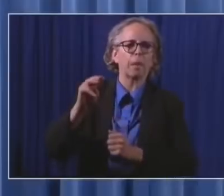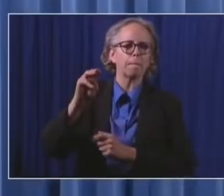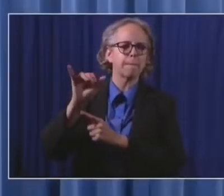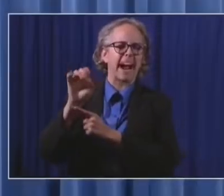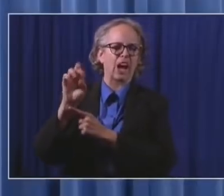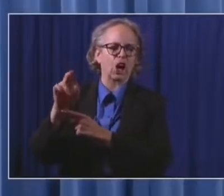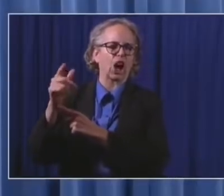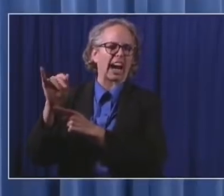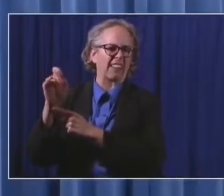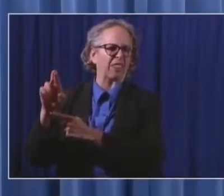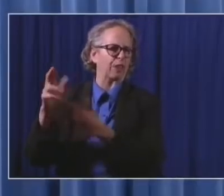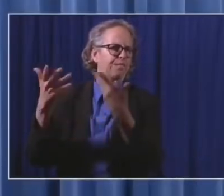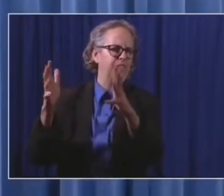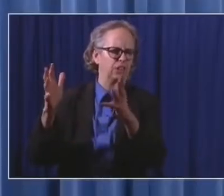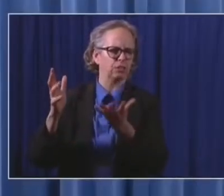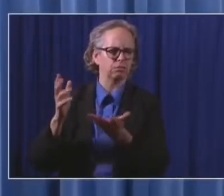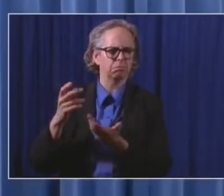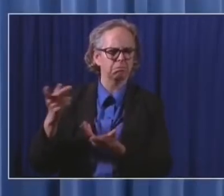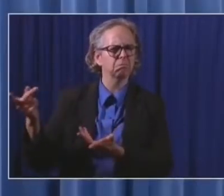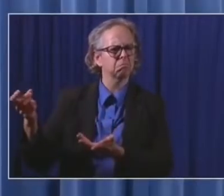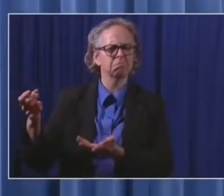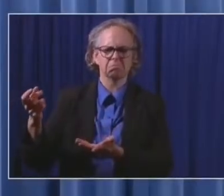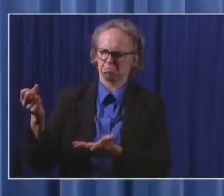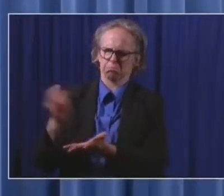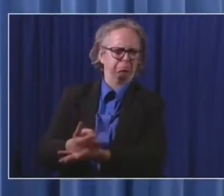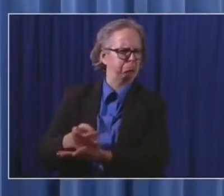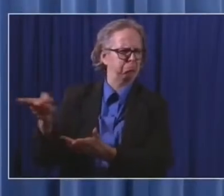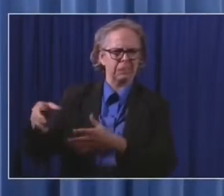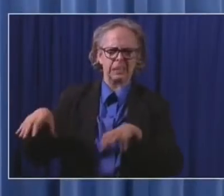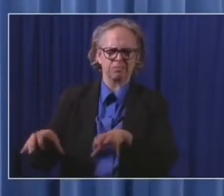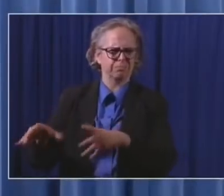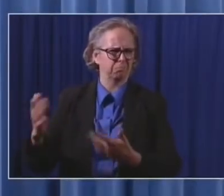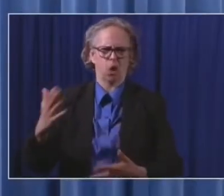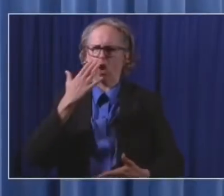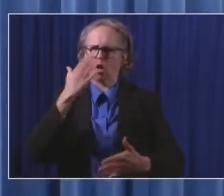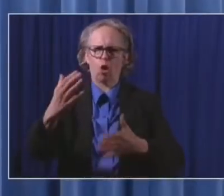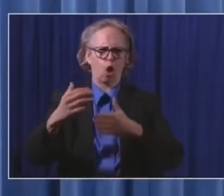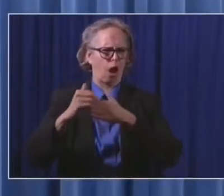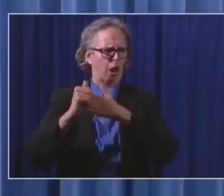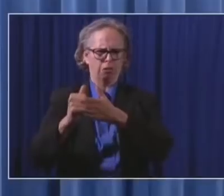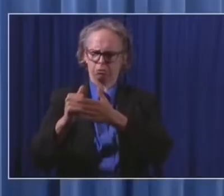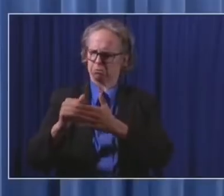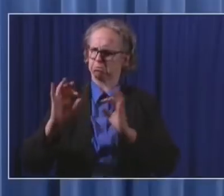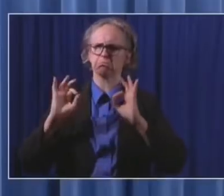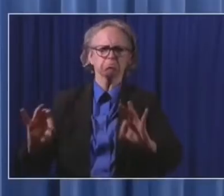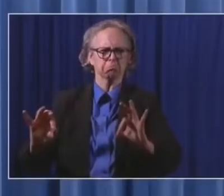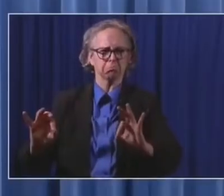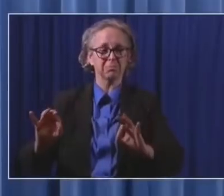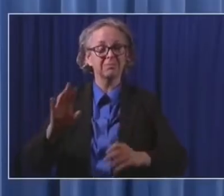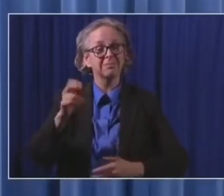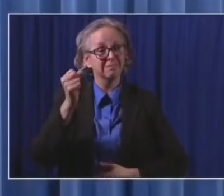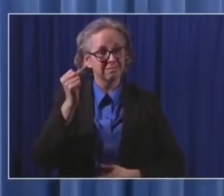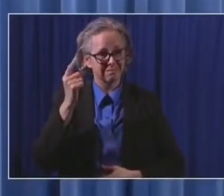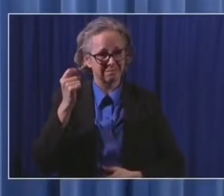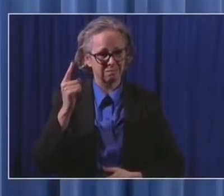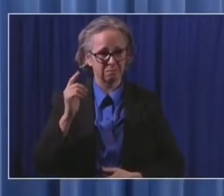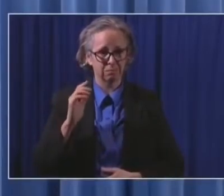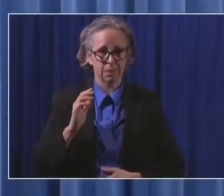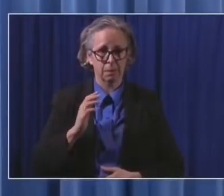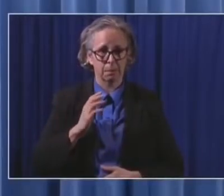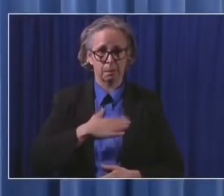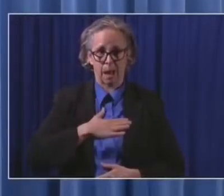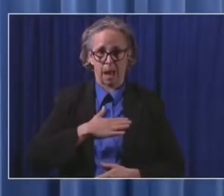Look, we've talked with the mayor. I approve what the mayor has done. I think that was